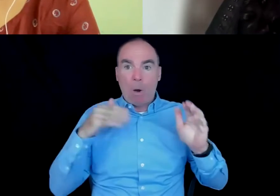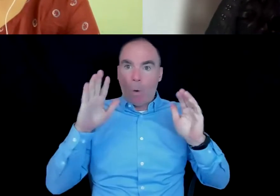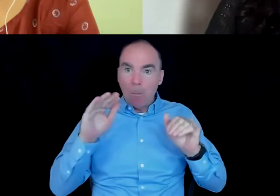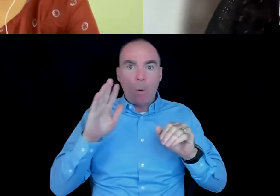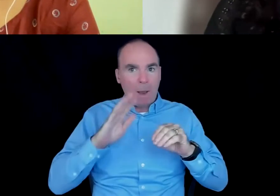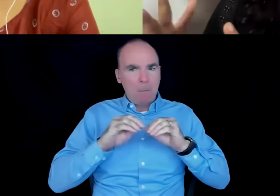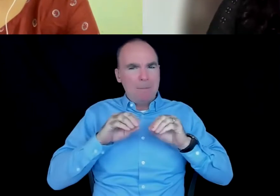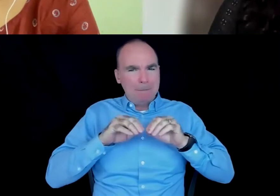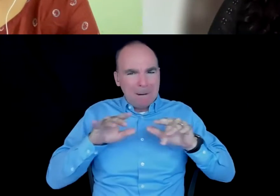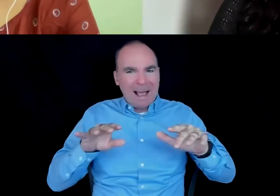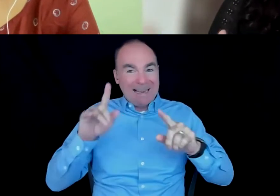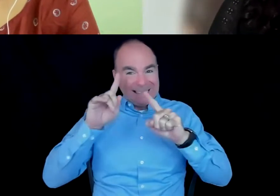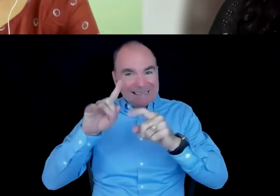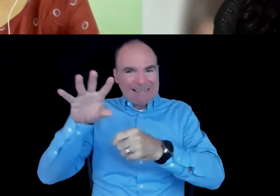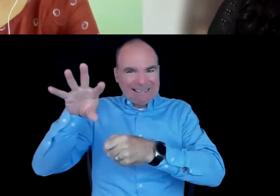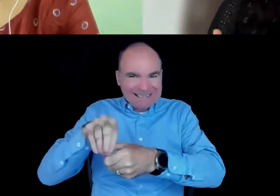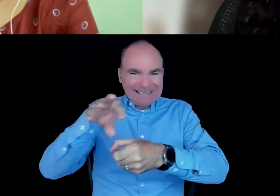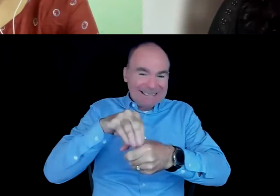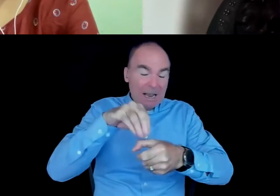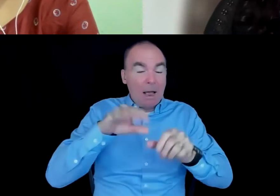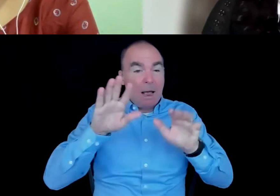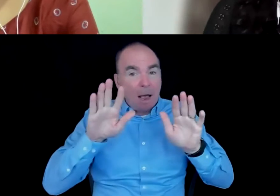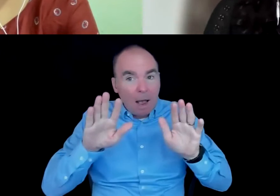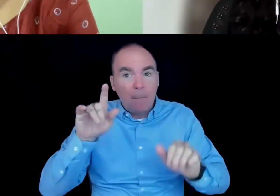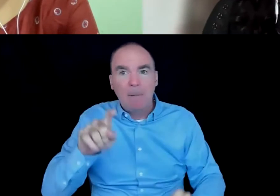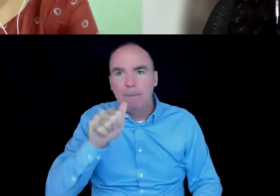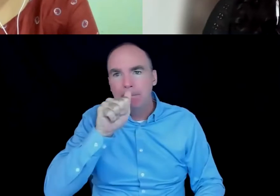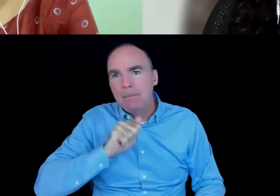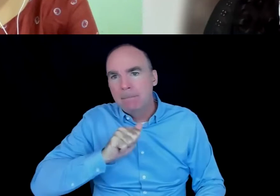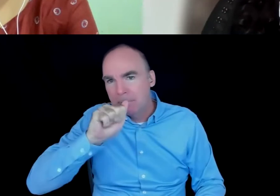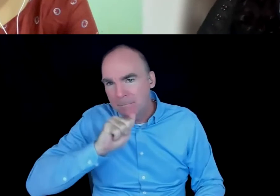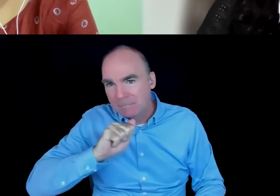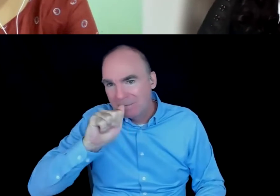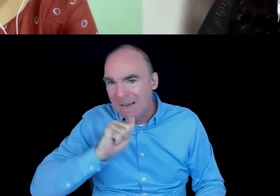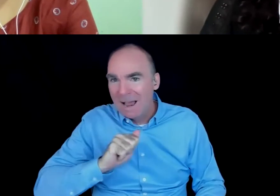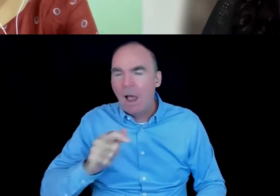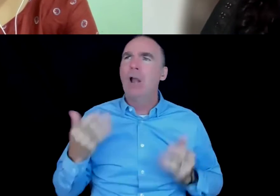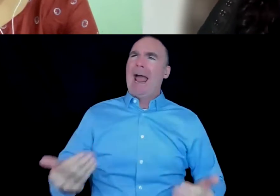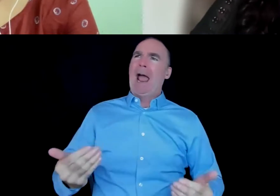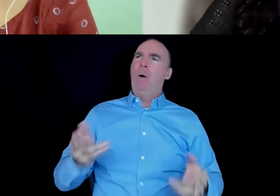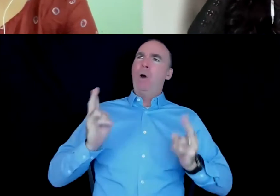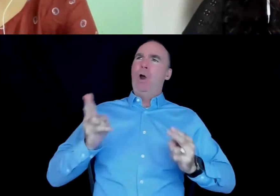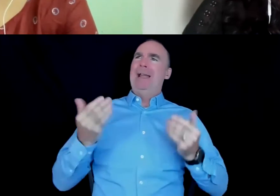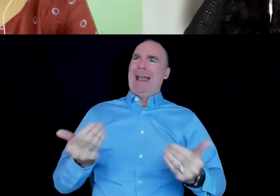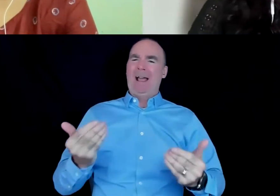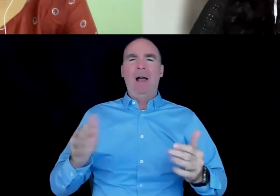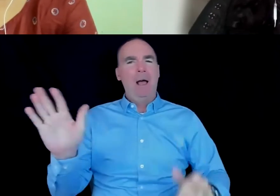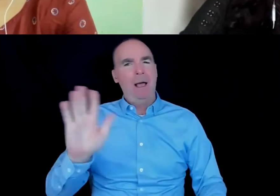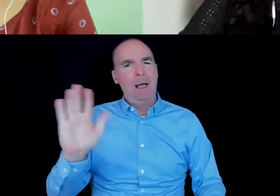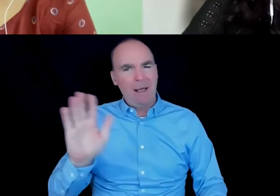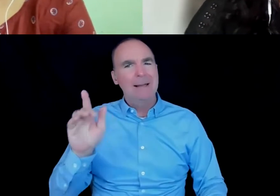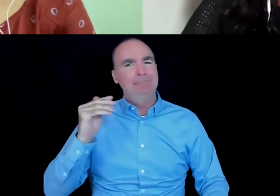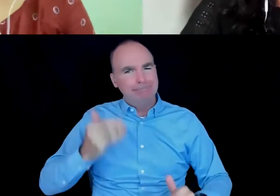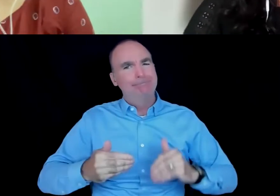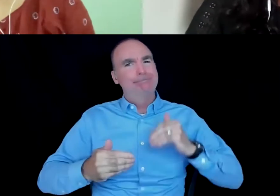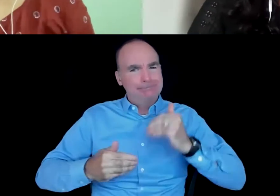inclusive. And of course, we need to be patient, recognizing that these sorts of changes take time. And to hone in on the second